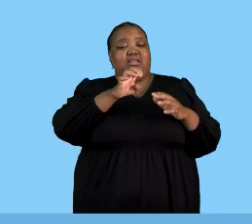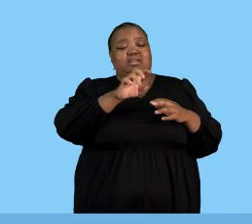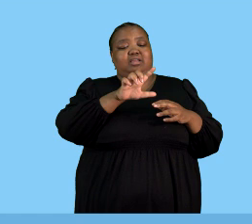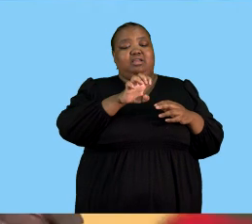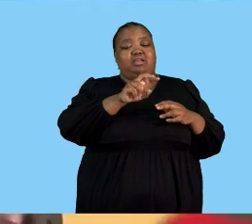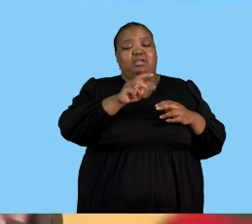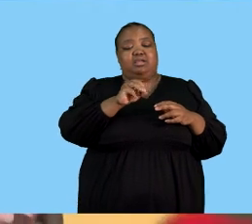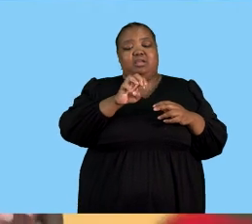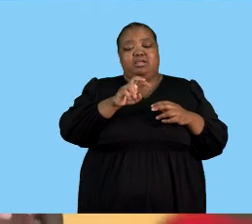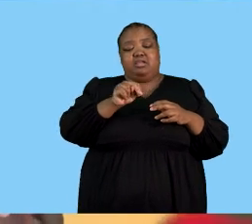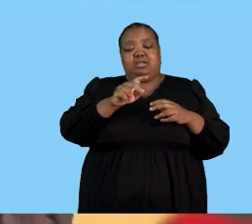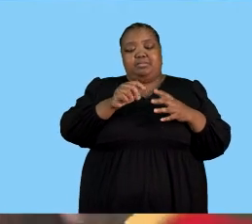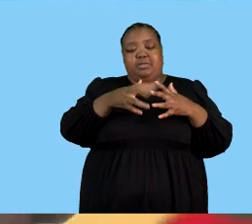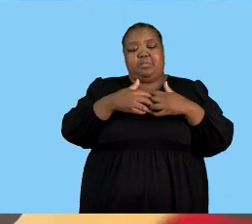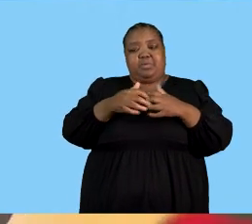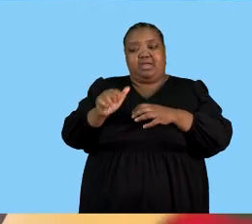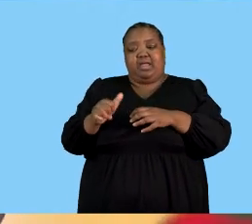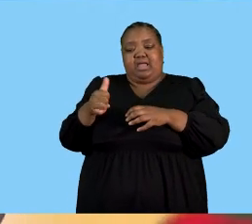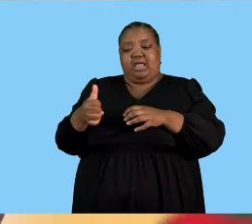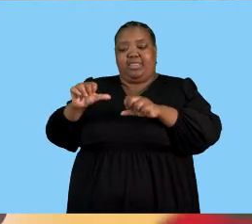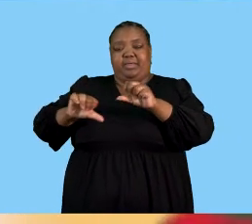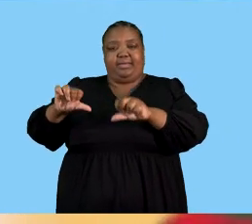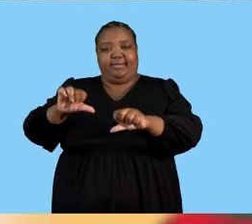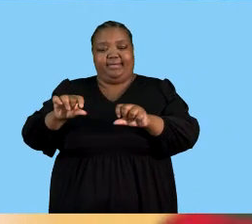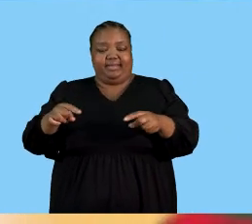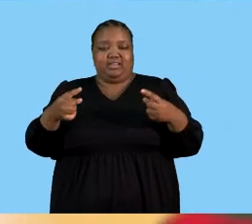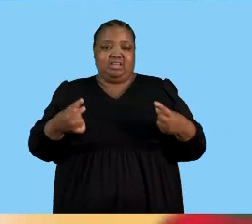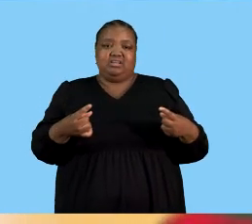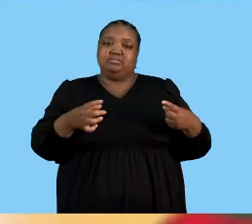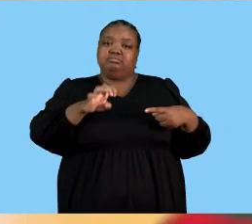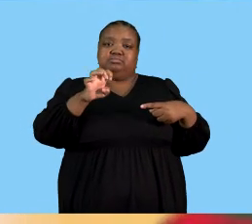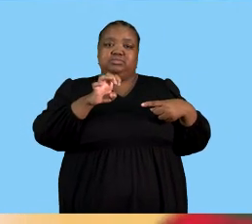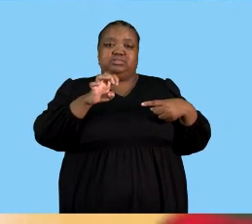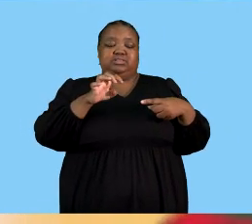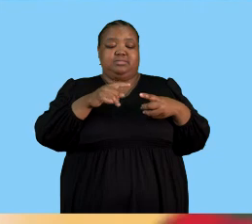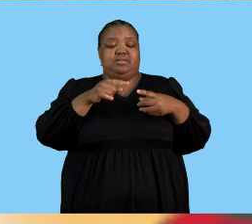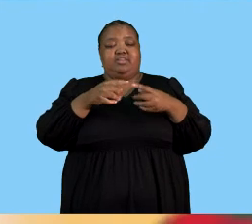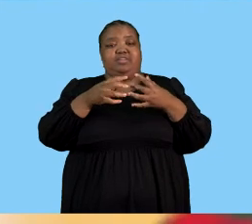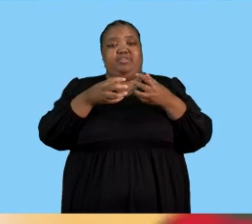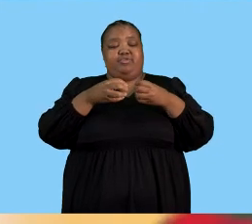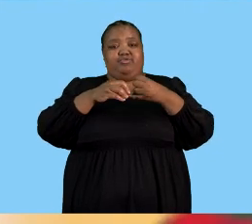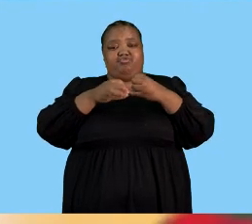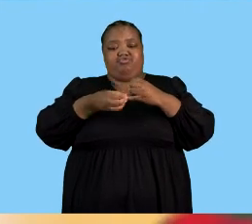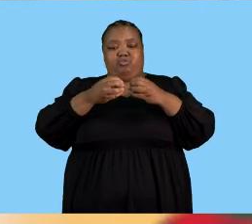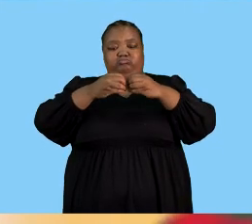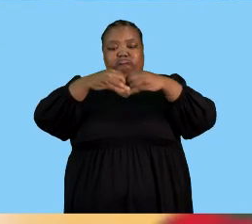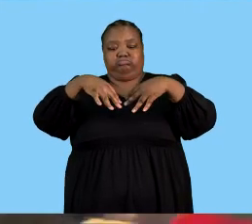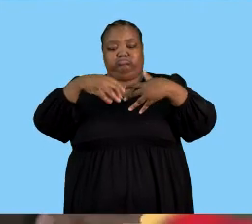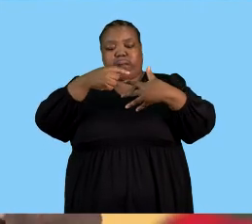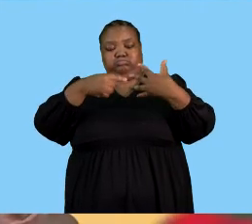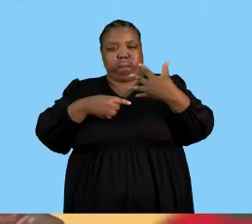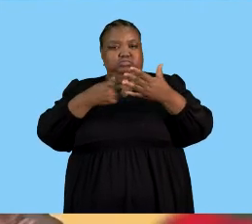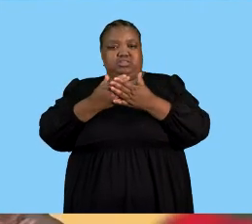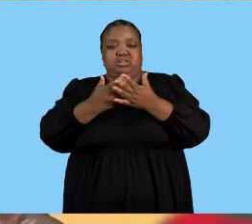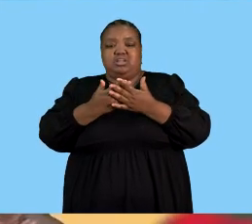So if you take a certain element and you try to break it into smaller pieces, it won't form new different things. It will still be the same